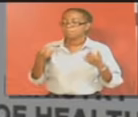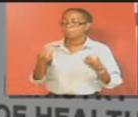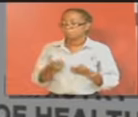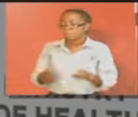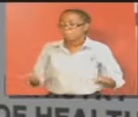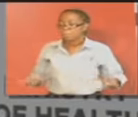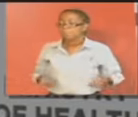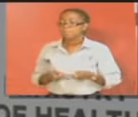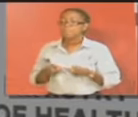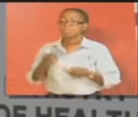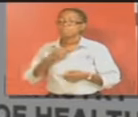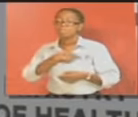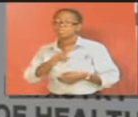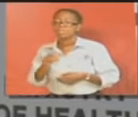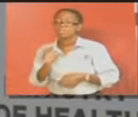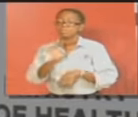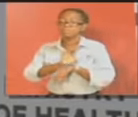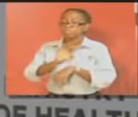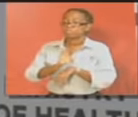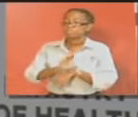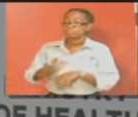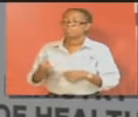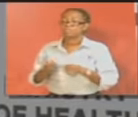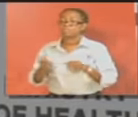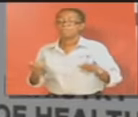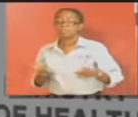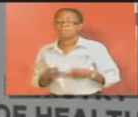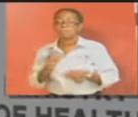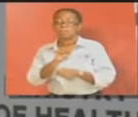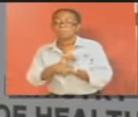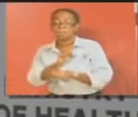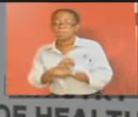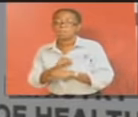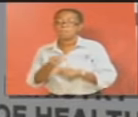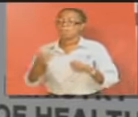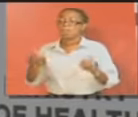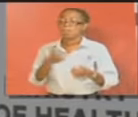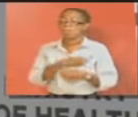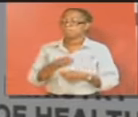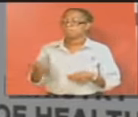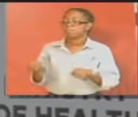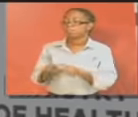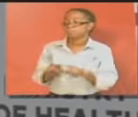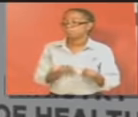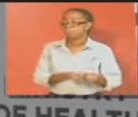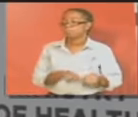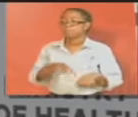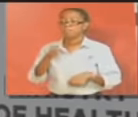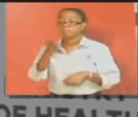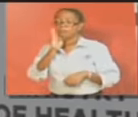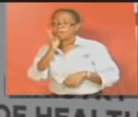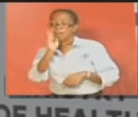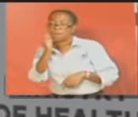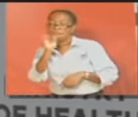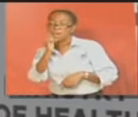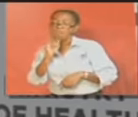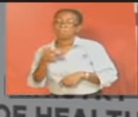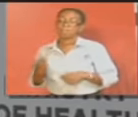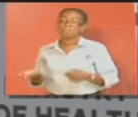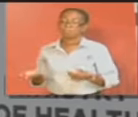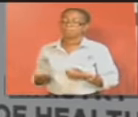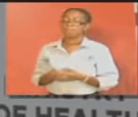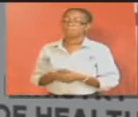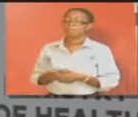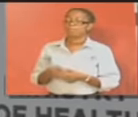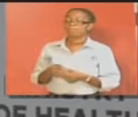settings, including the workplace, as the places that are listed when we ask where you've